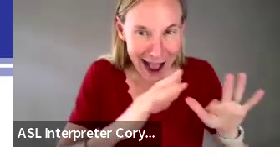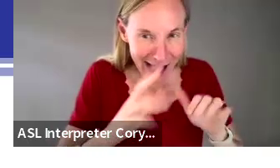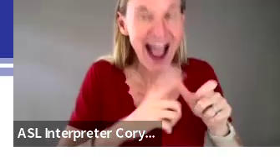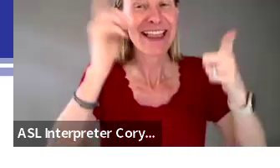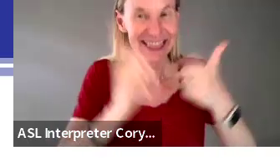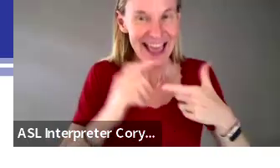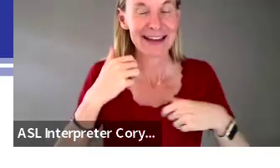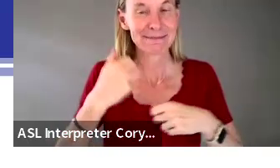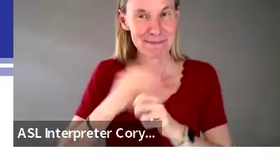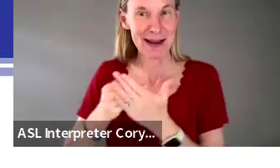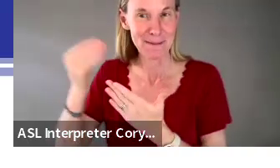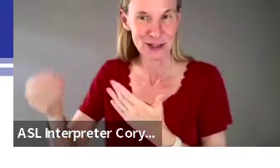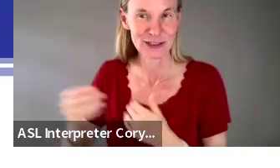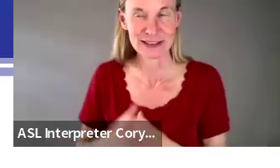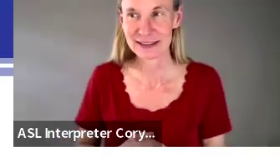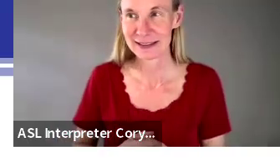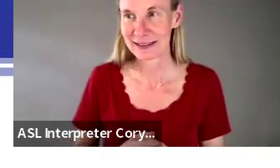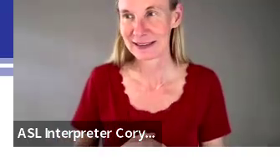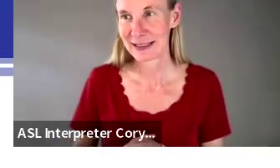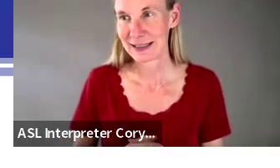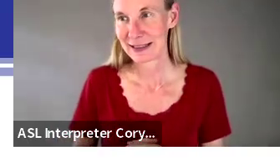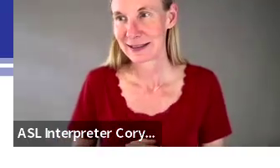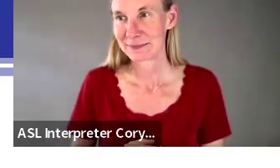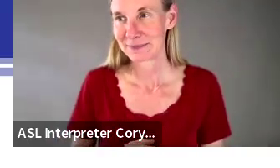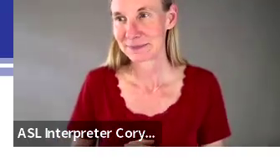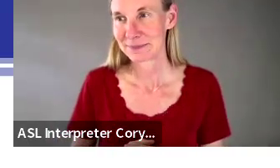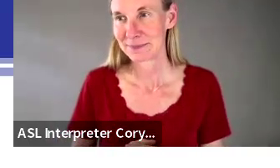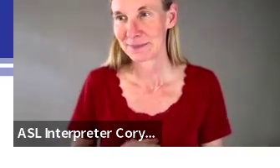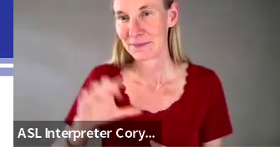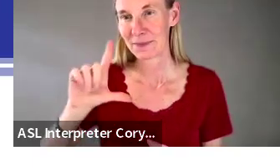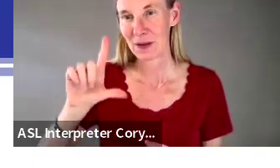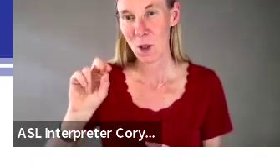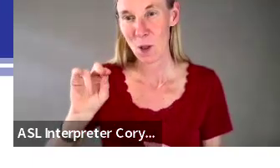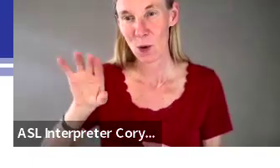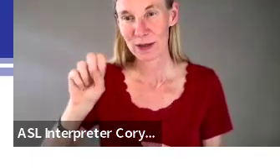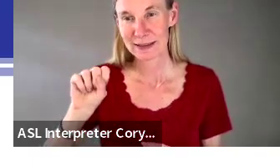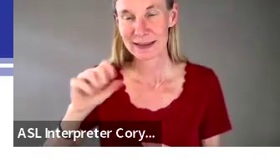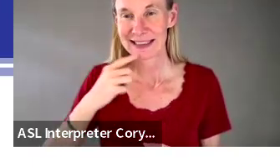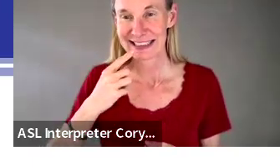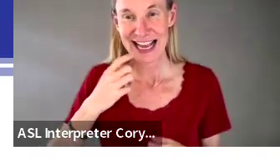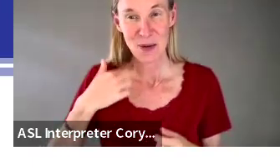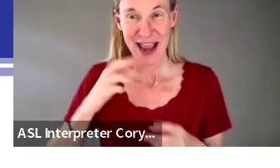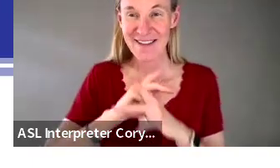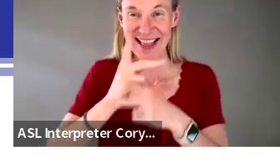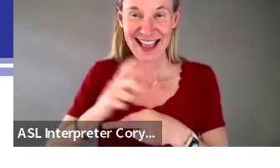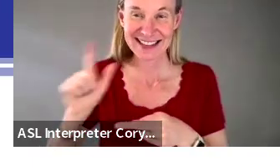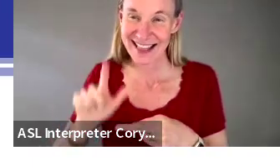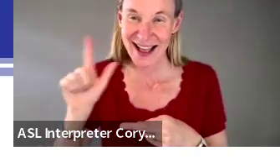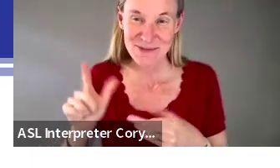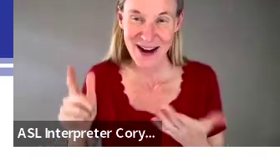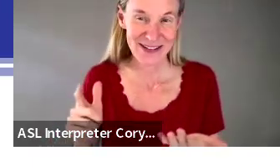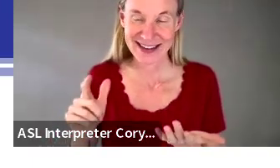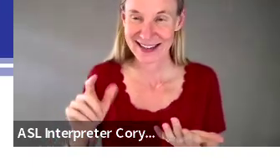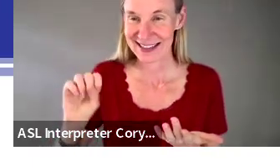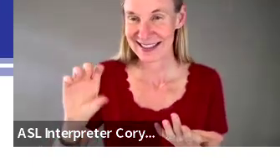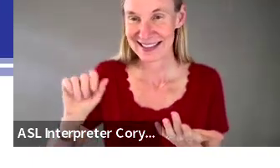quick plug, right? We Sarah, when Sarah introduced the webinar, there's the lending library. So if you want Those two,